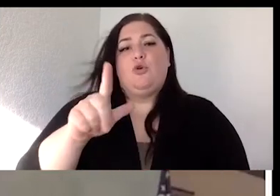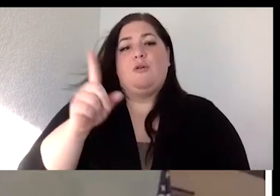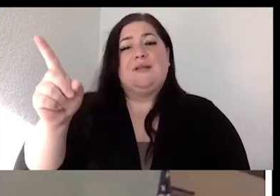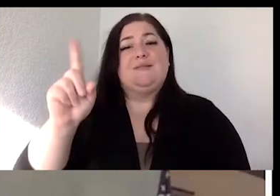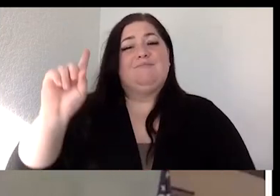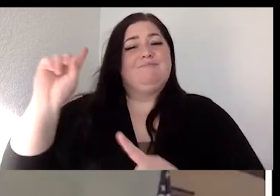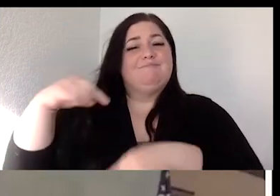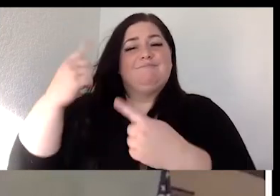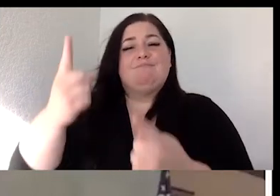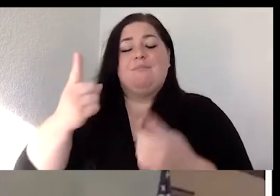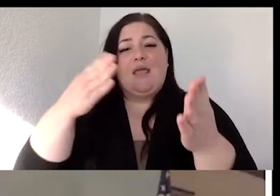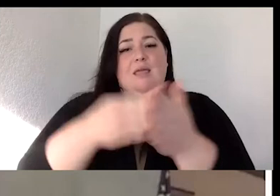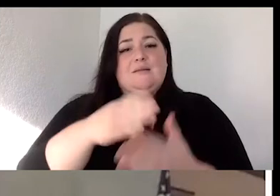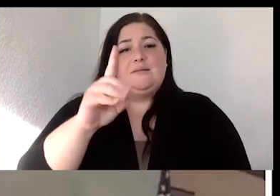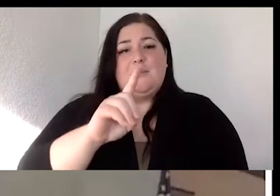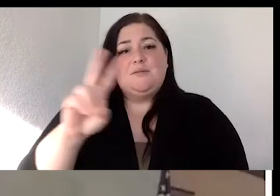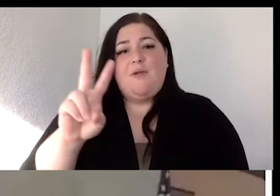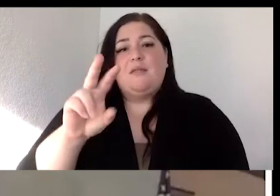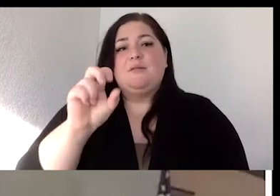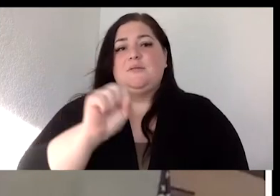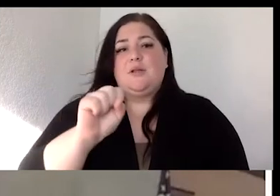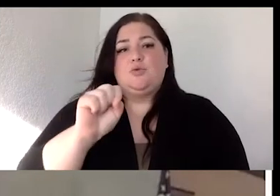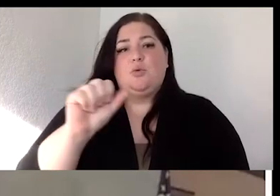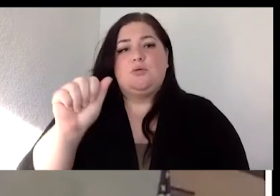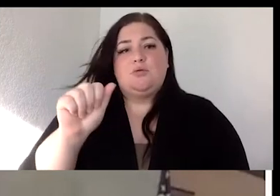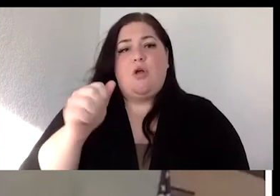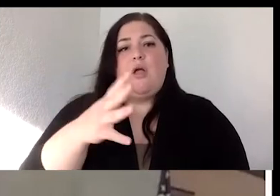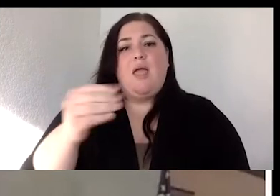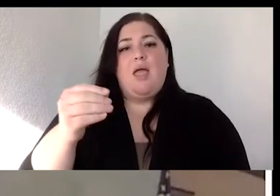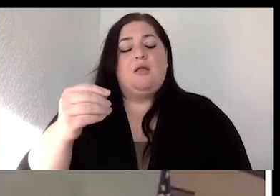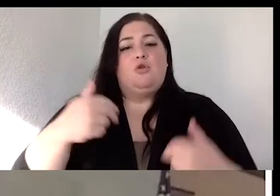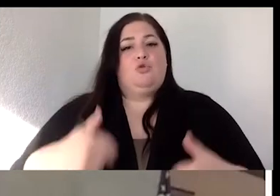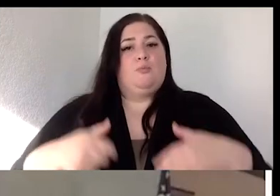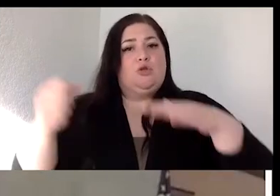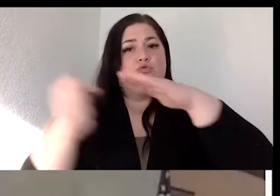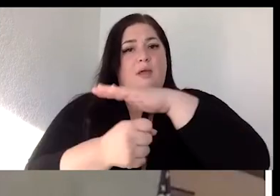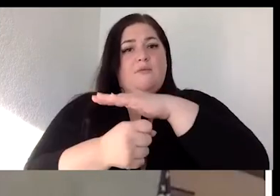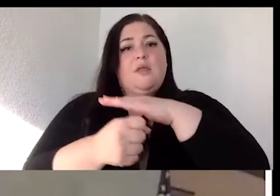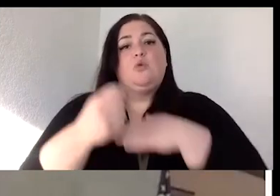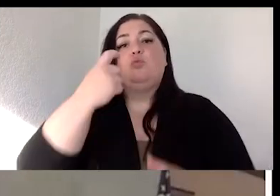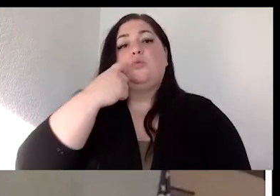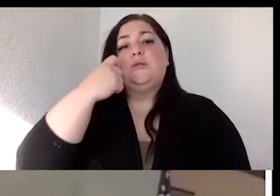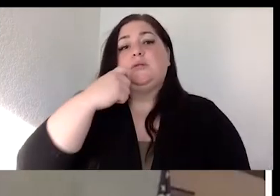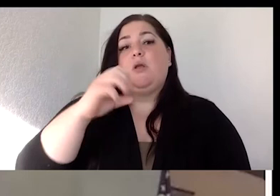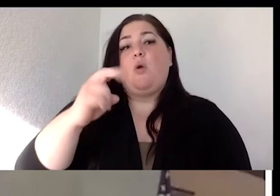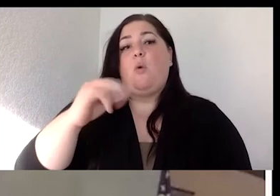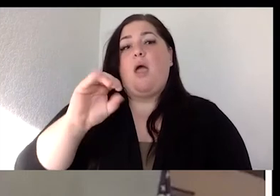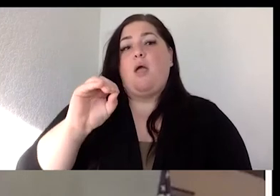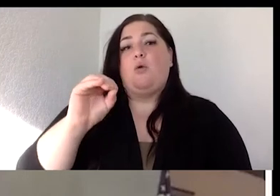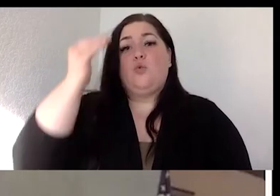champion against domestic violence, sexual assault, and human trafficking. Most recently, the Ohio Knows